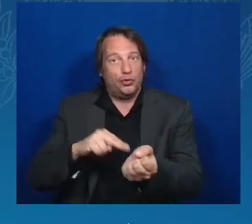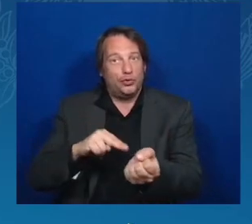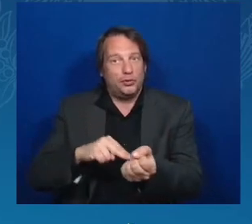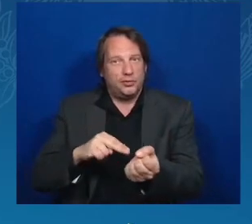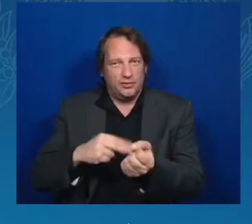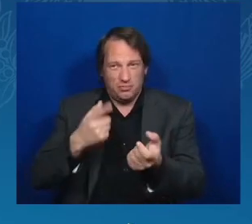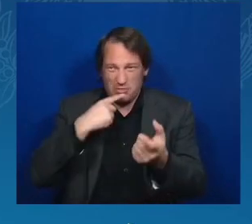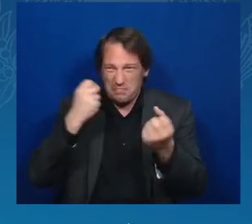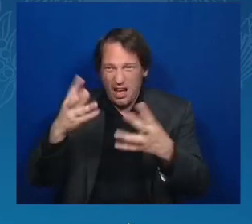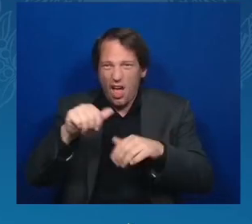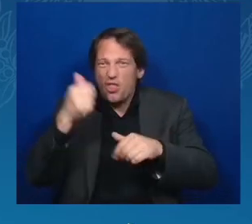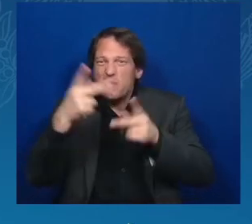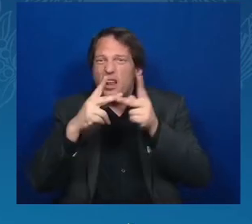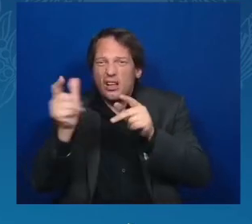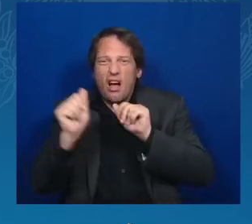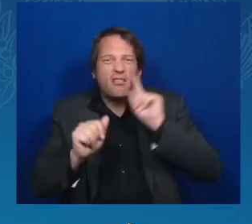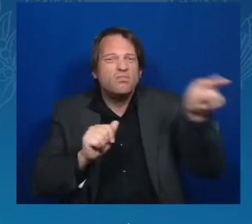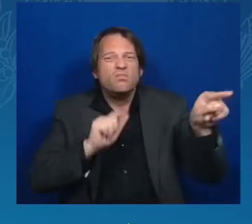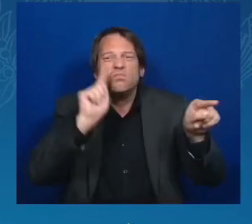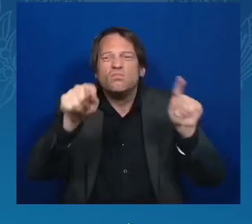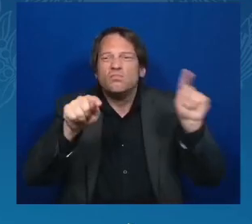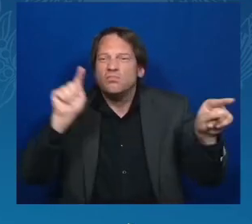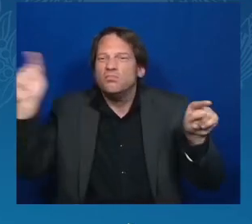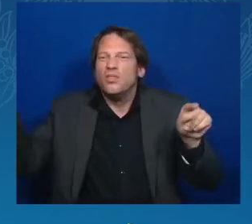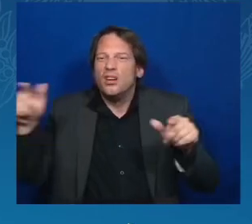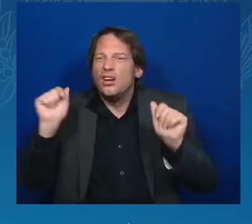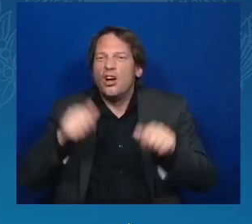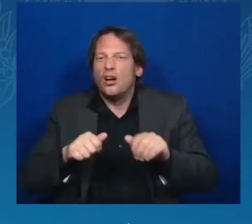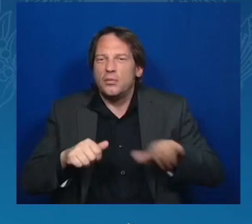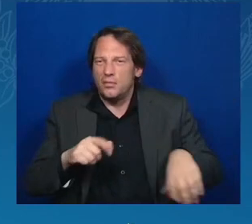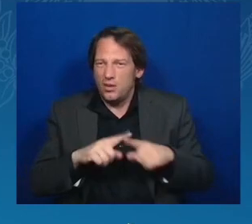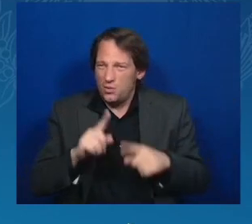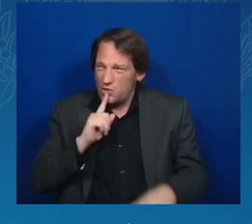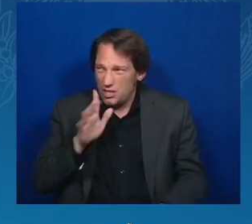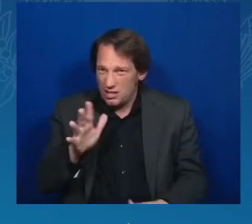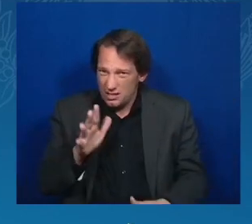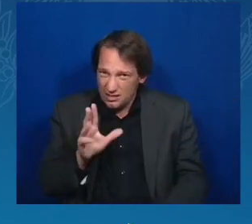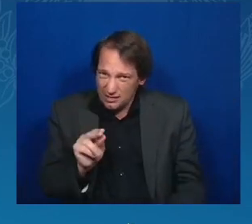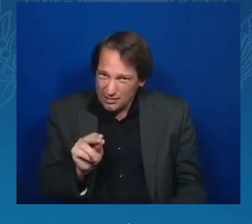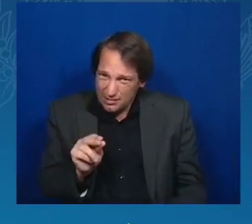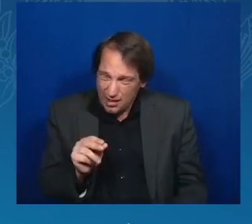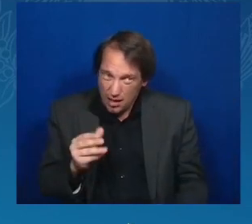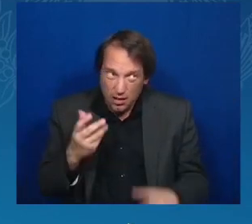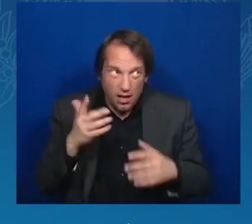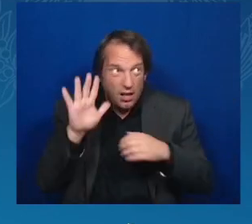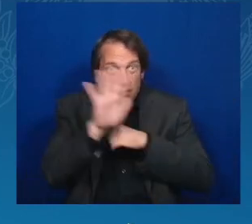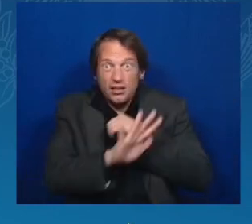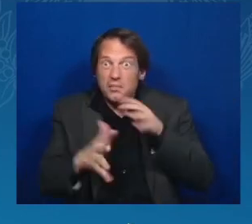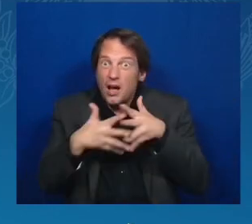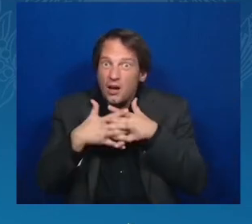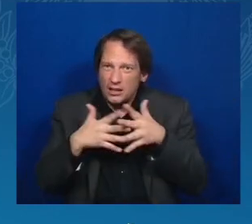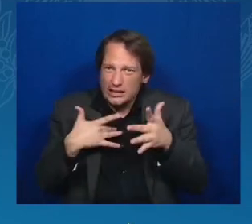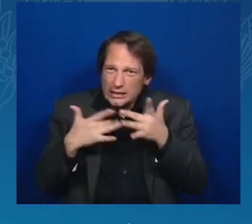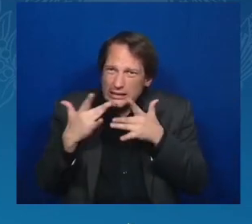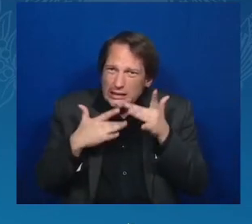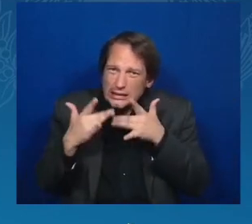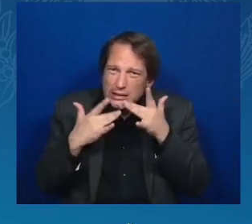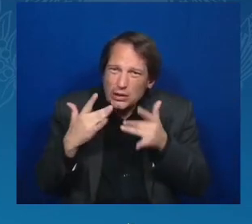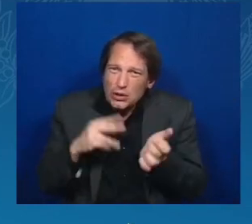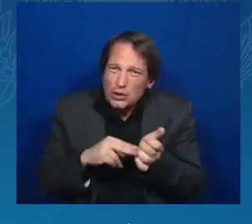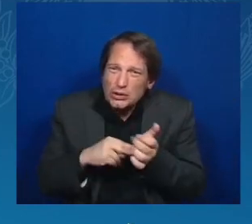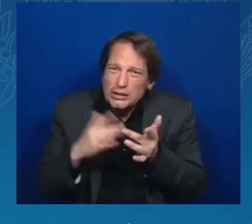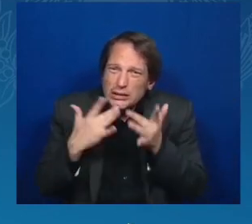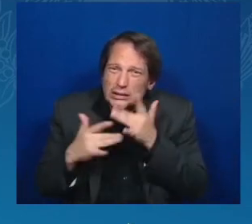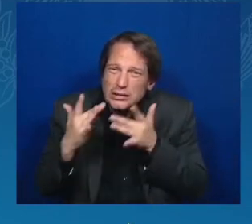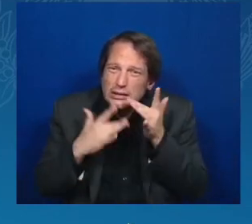in our country, and you could have been paid much more. But you wanted to be a public health nurse